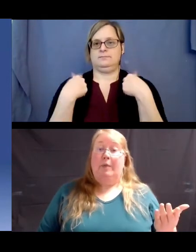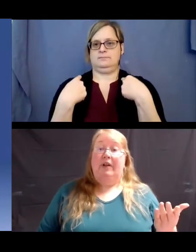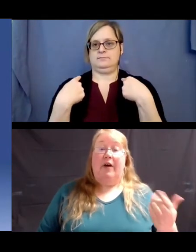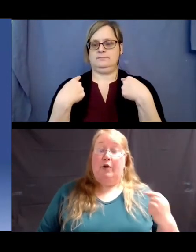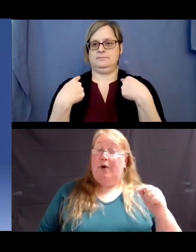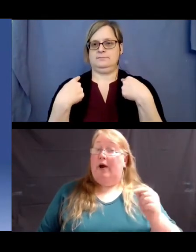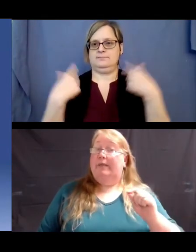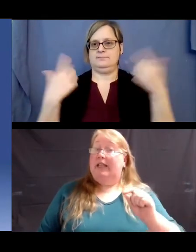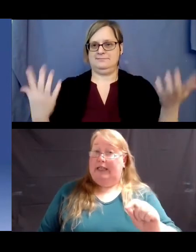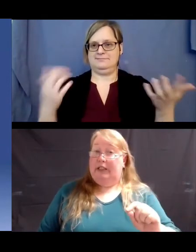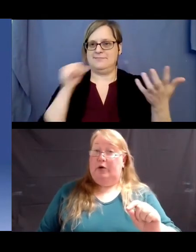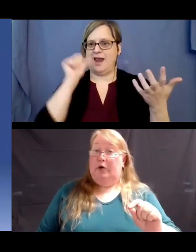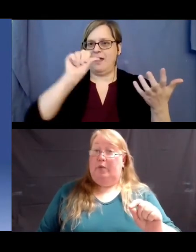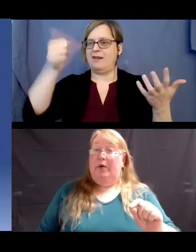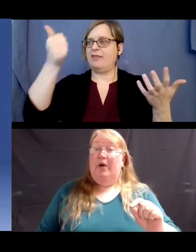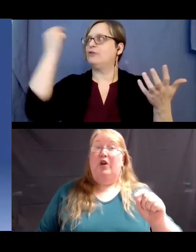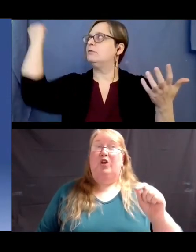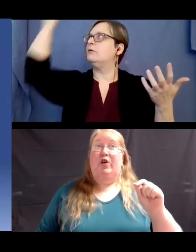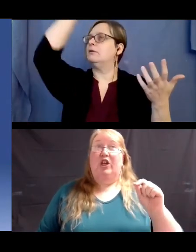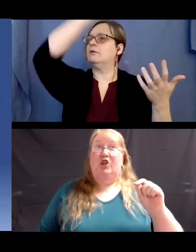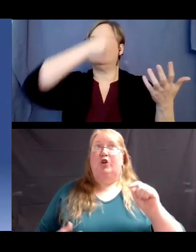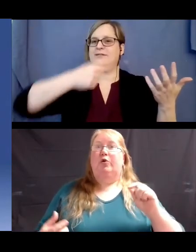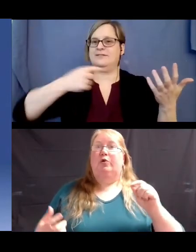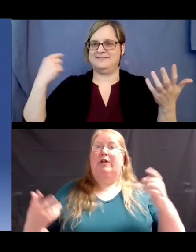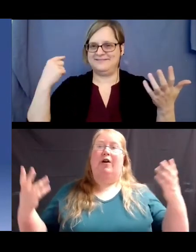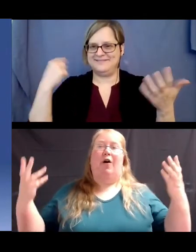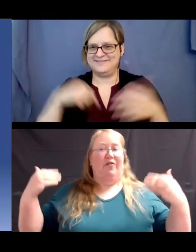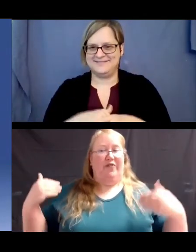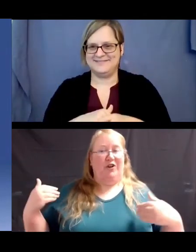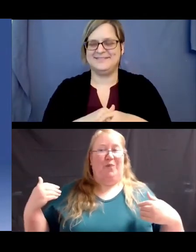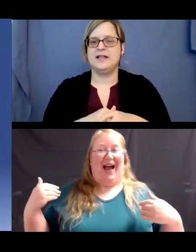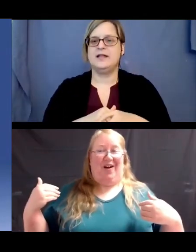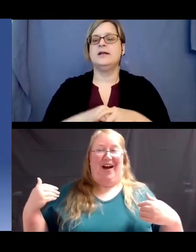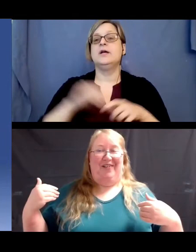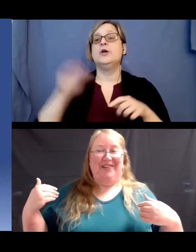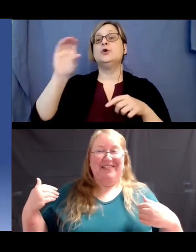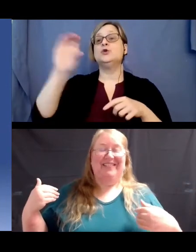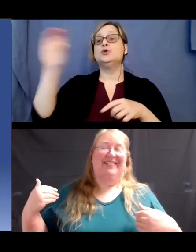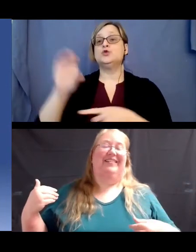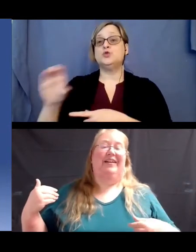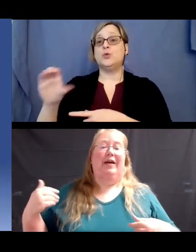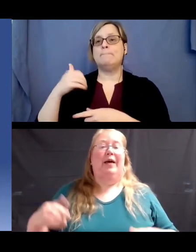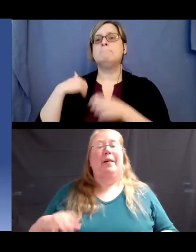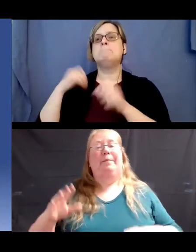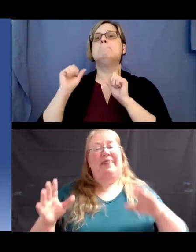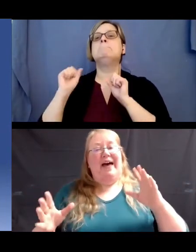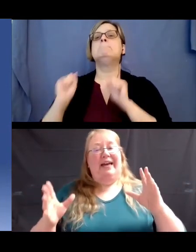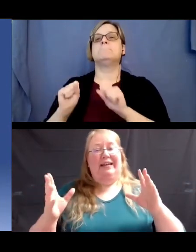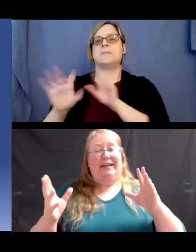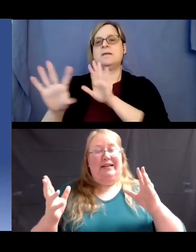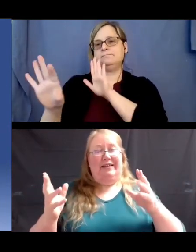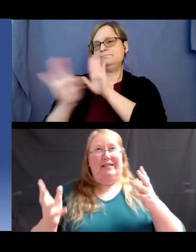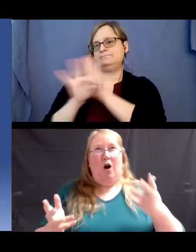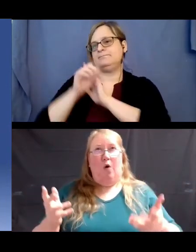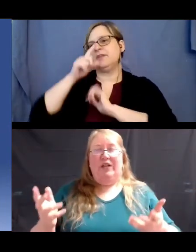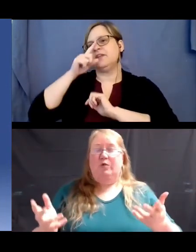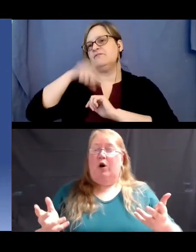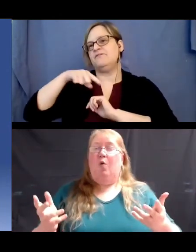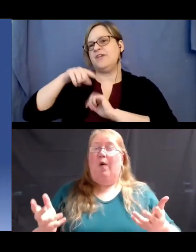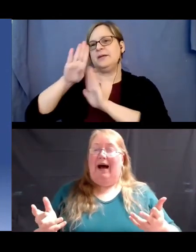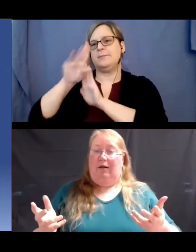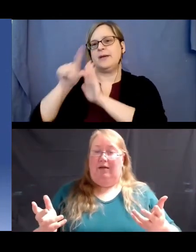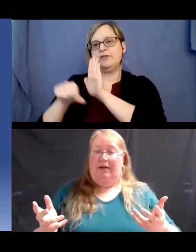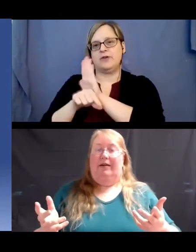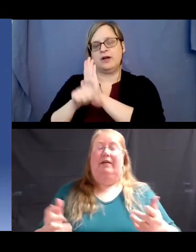A couple of other programs like Zoom, you can choose an artificial background, but that doesn't always